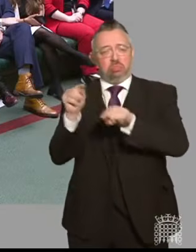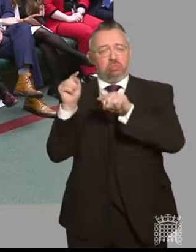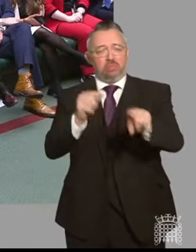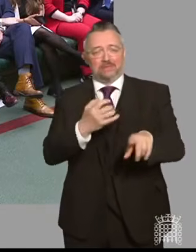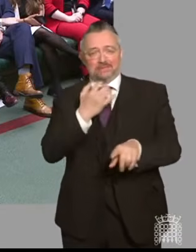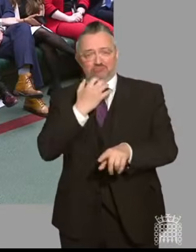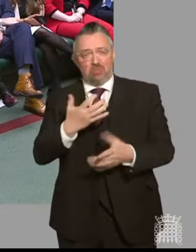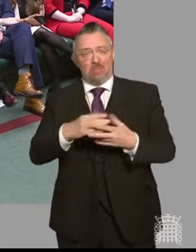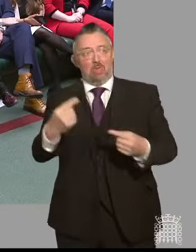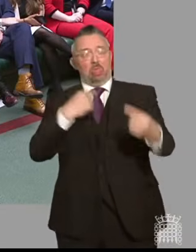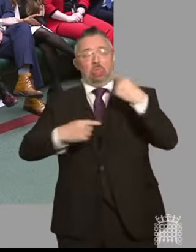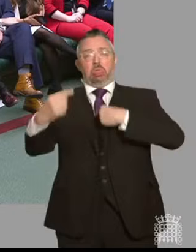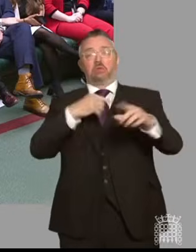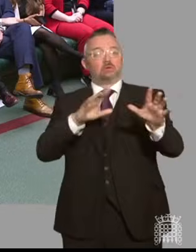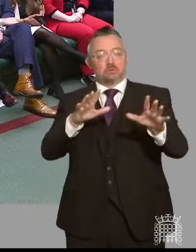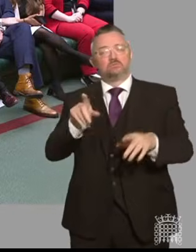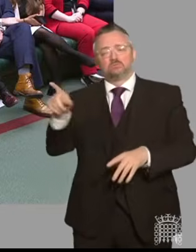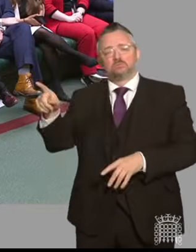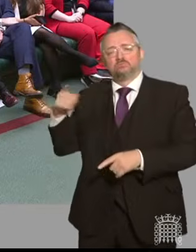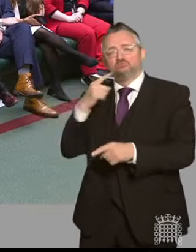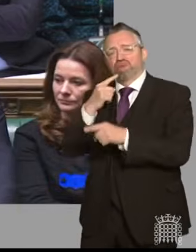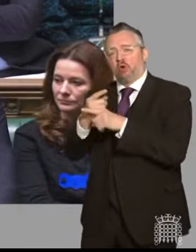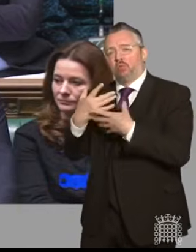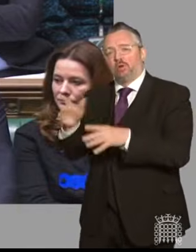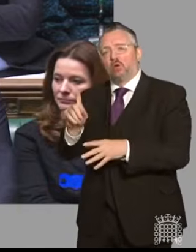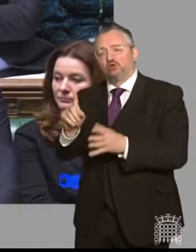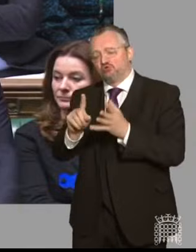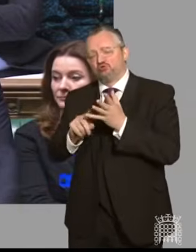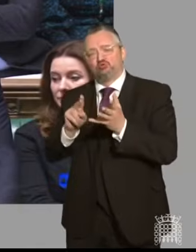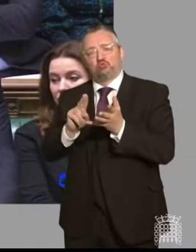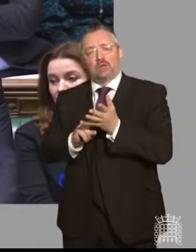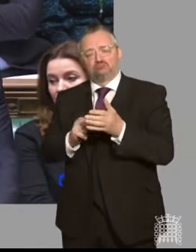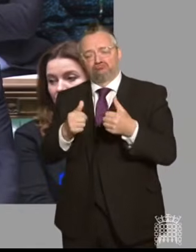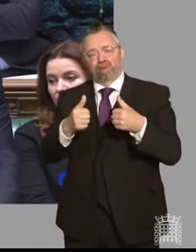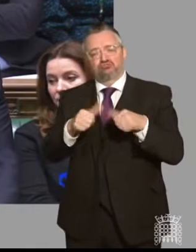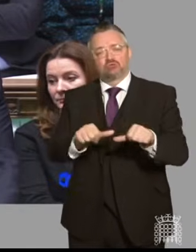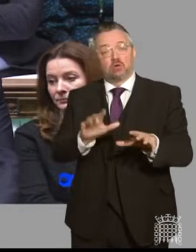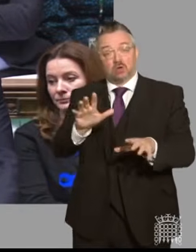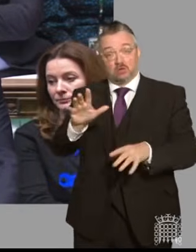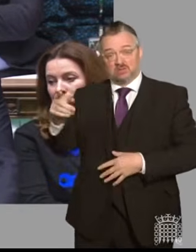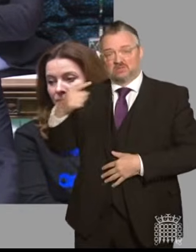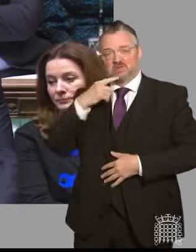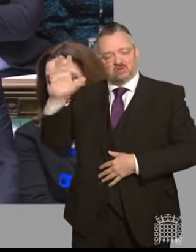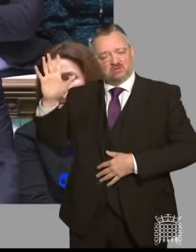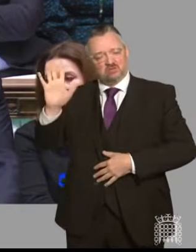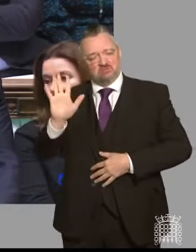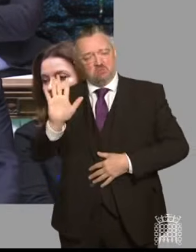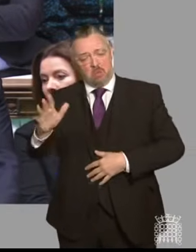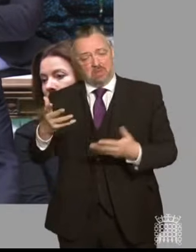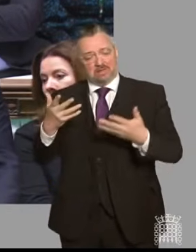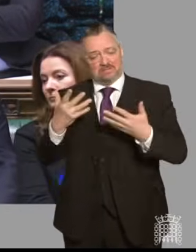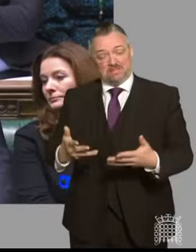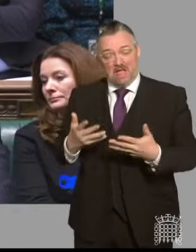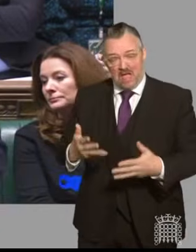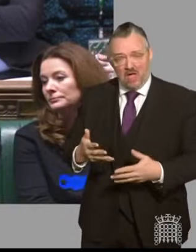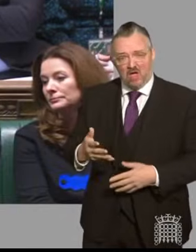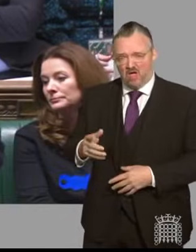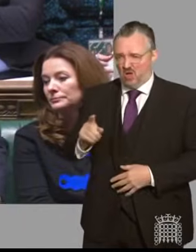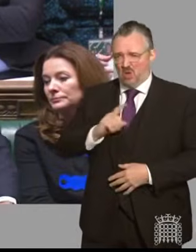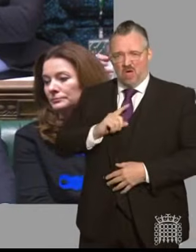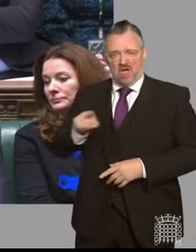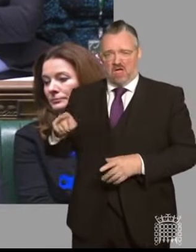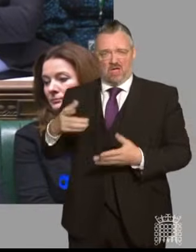just calling for an immediate full ceasefire now, which collapses back into fighting within days or weeks, is not